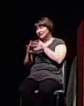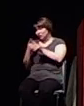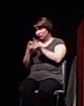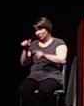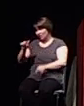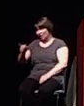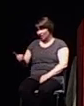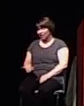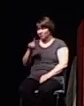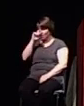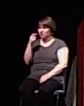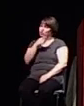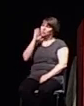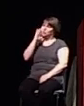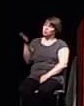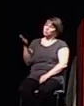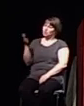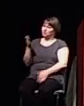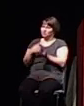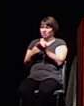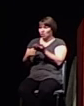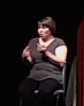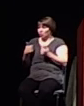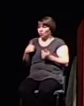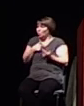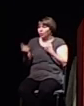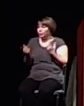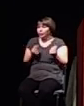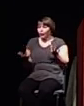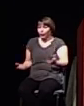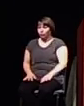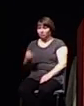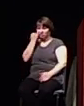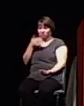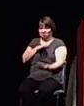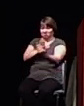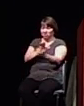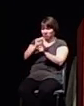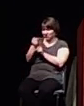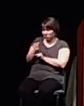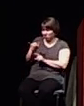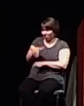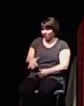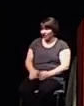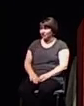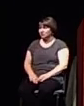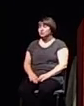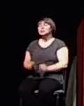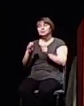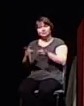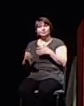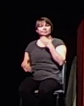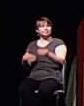talk with us about what to do as a white person when you're confronted with situations like that. So without further